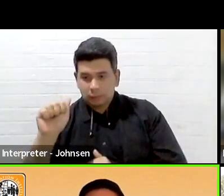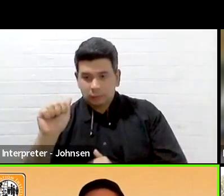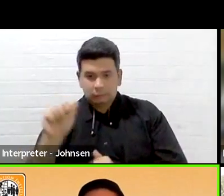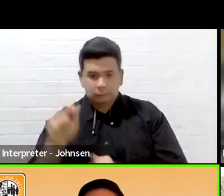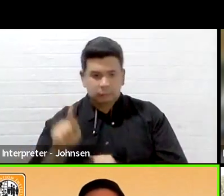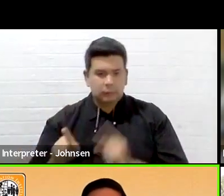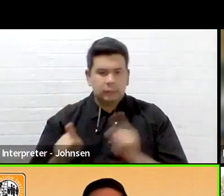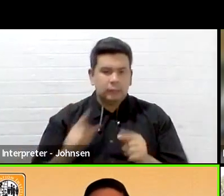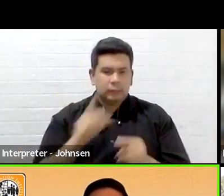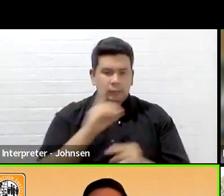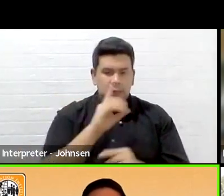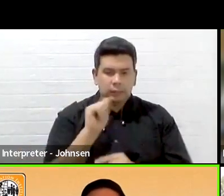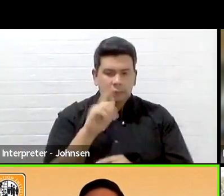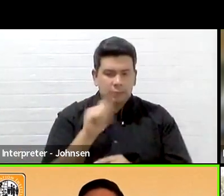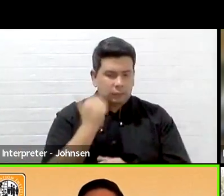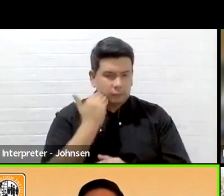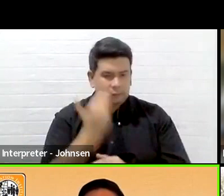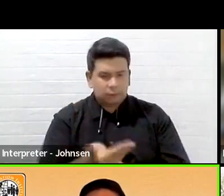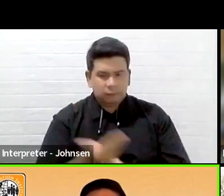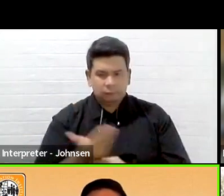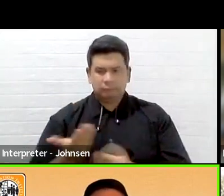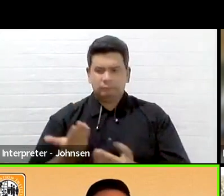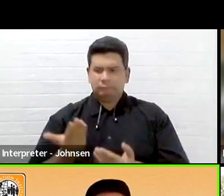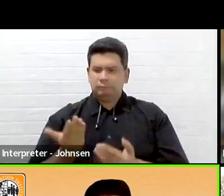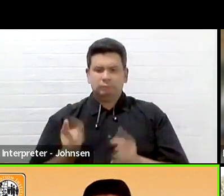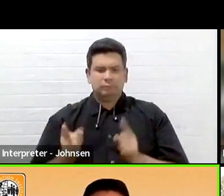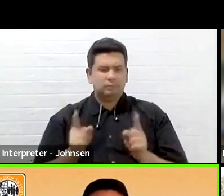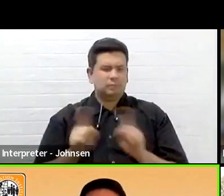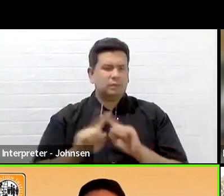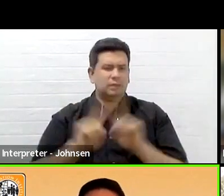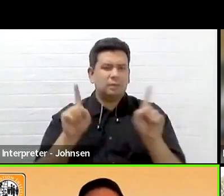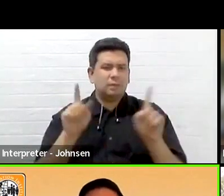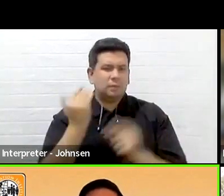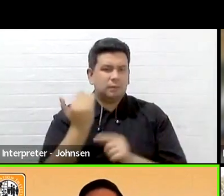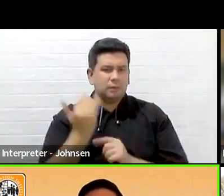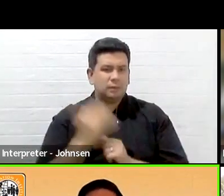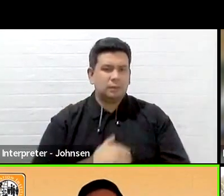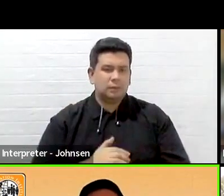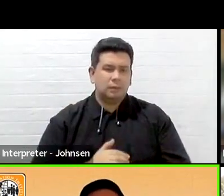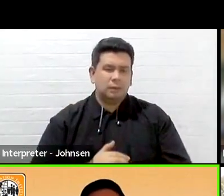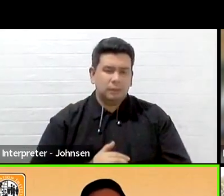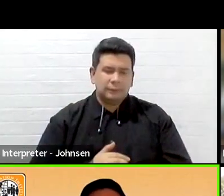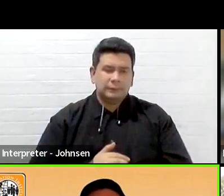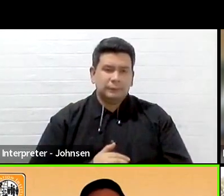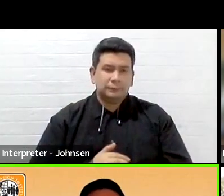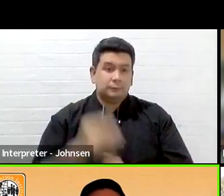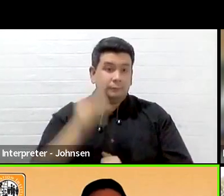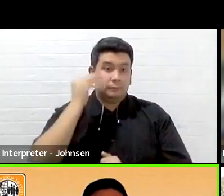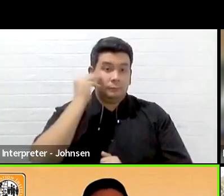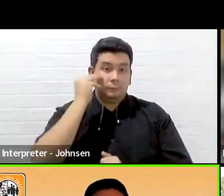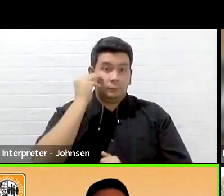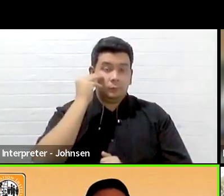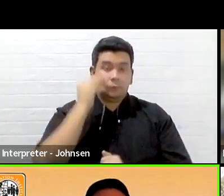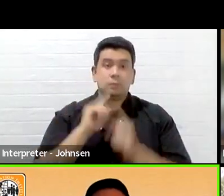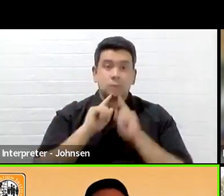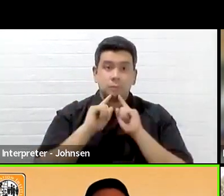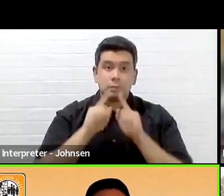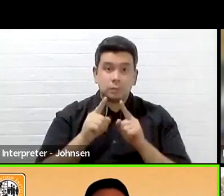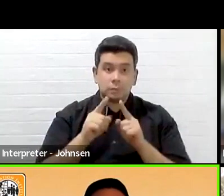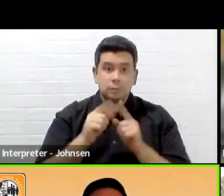So the DOH and the PSA may discrepancy with the counts